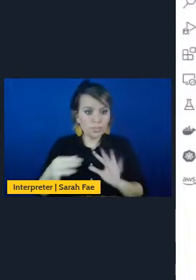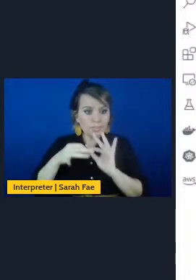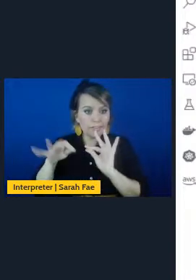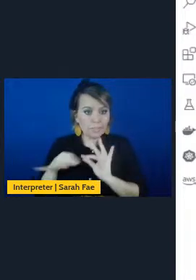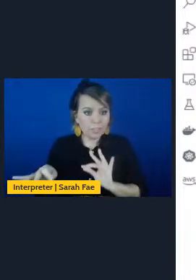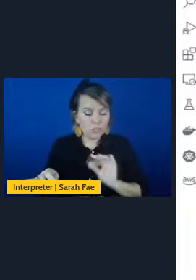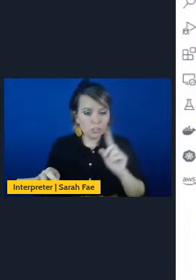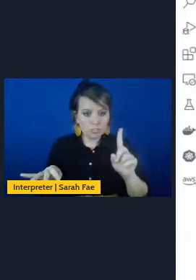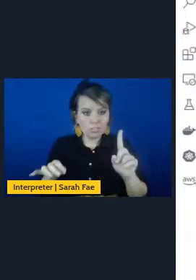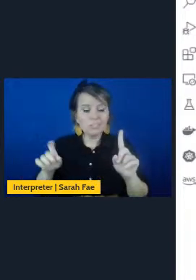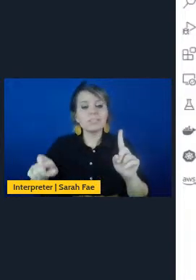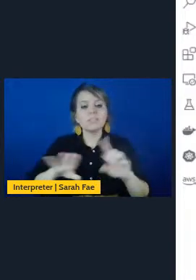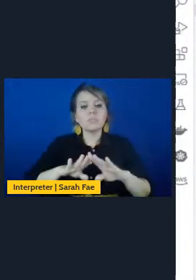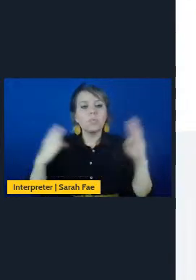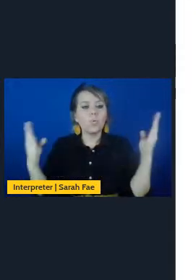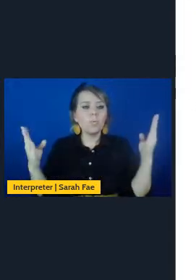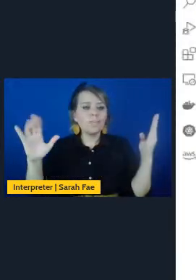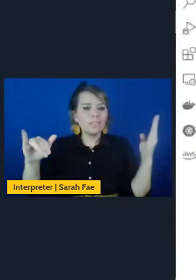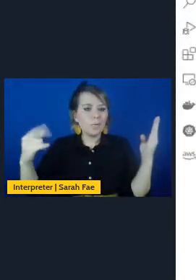let me open that respective